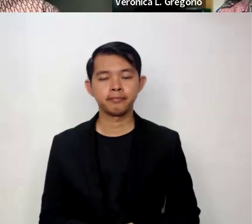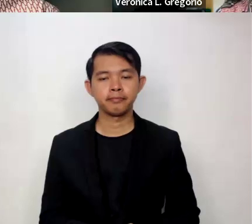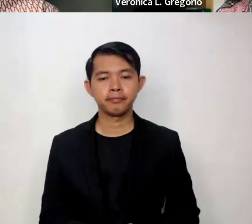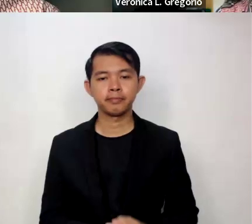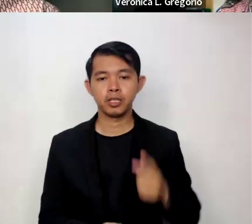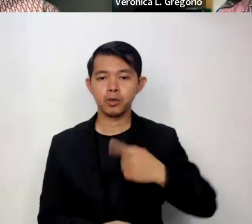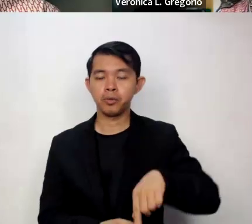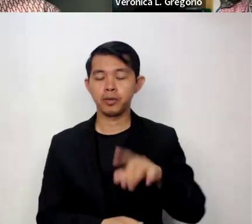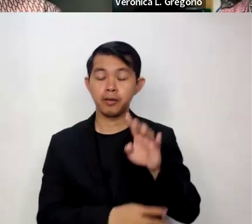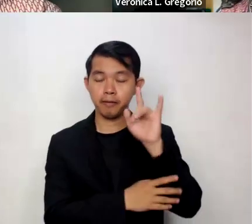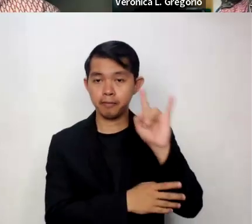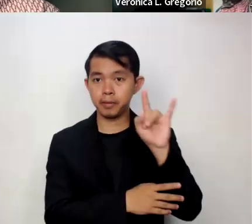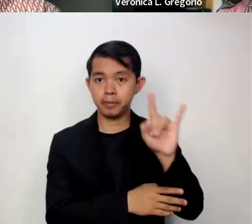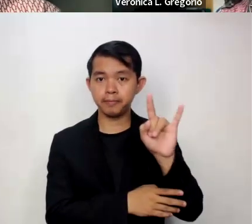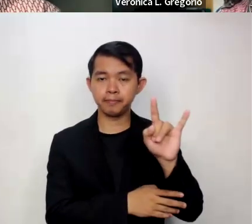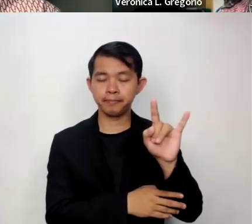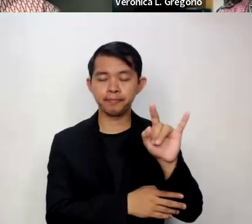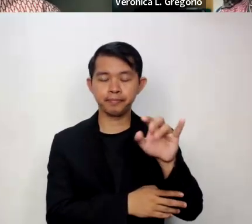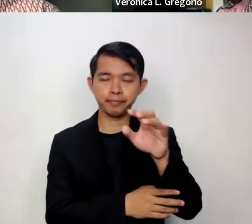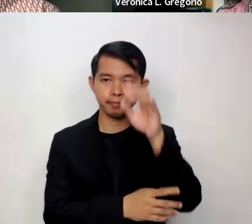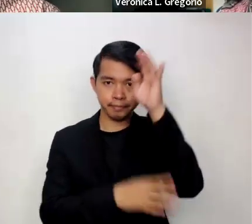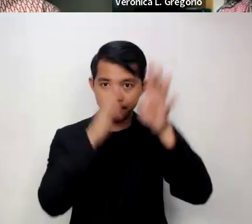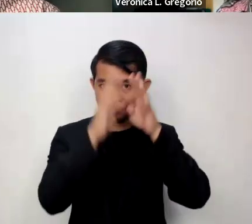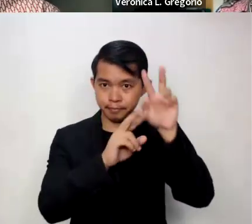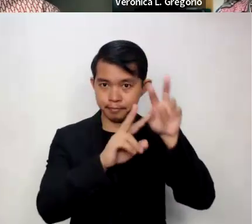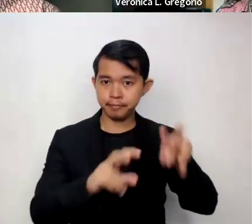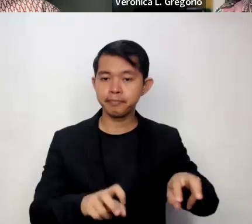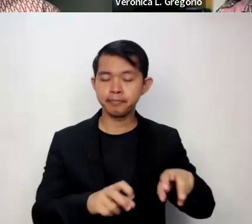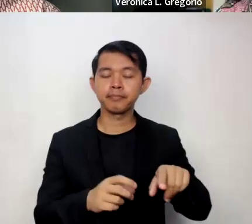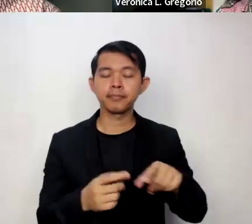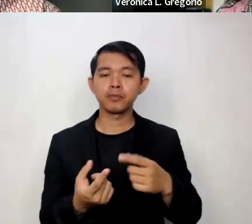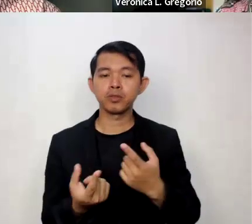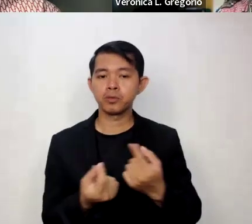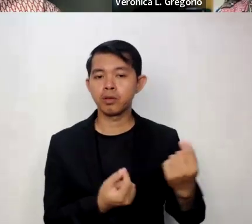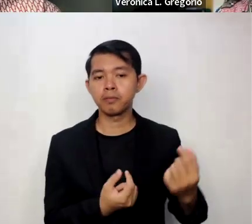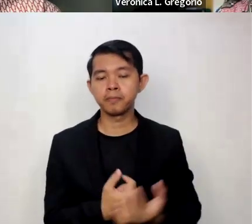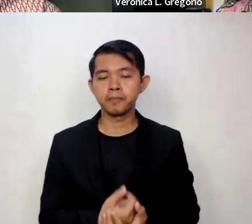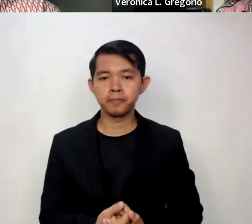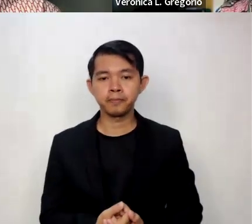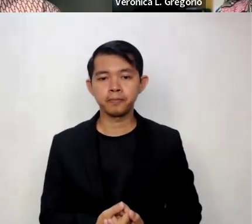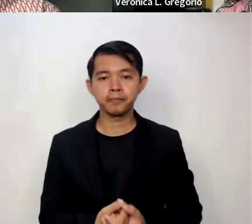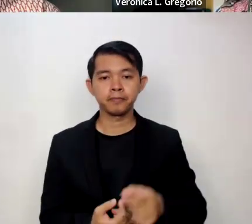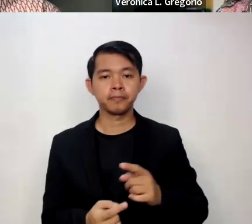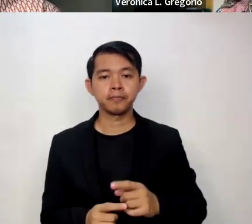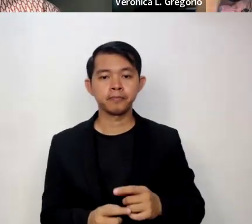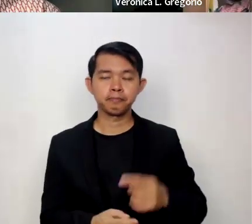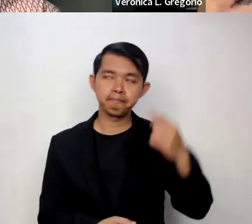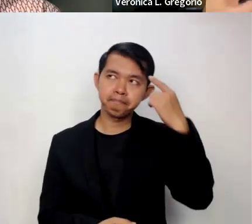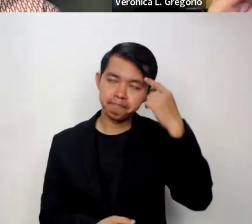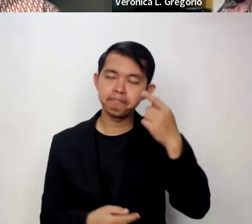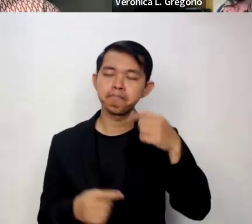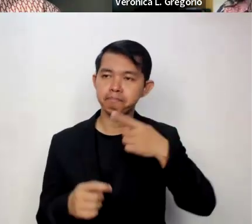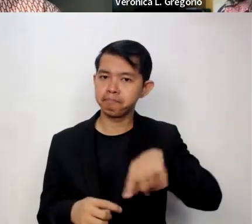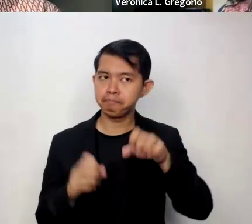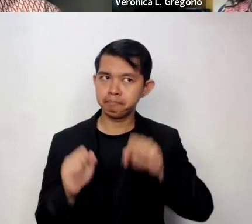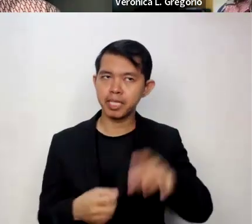promoting innovative methodologies then in doing research, I think we can carefully think